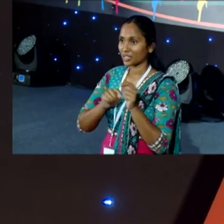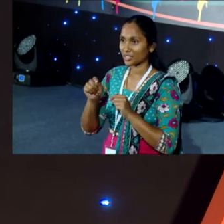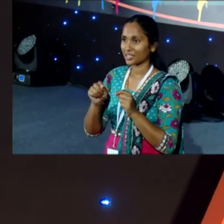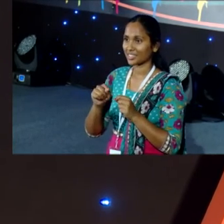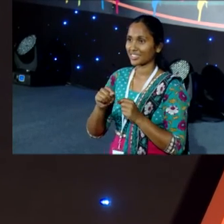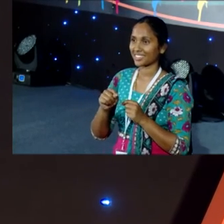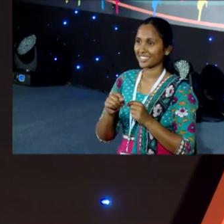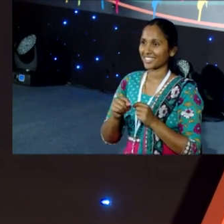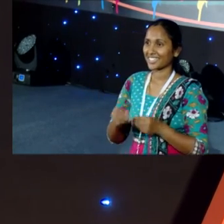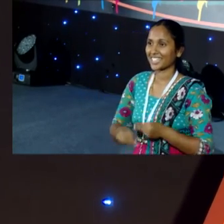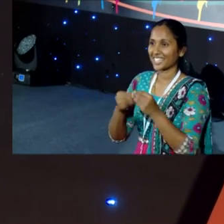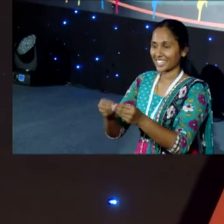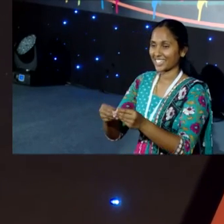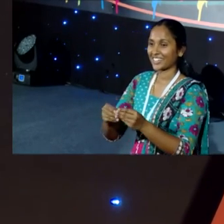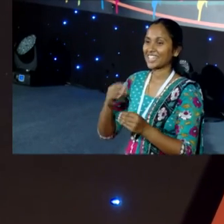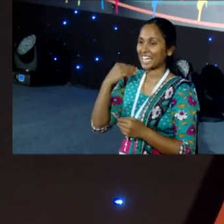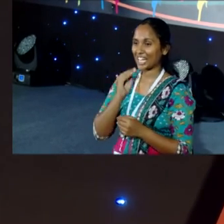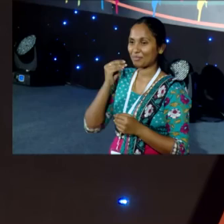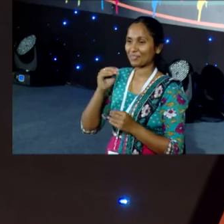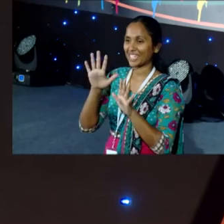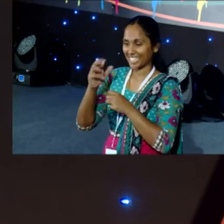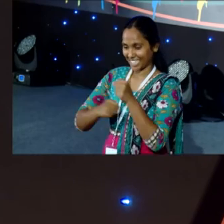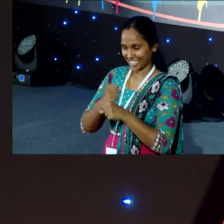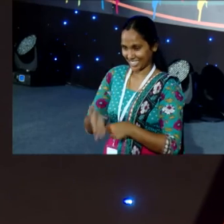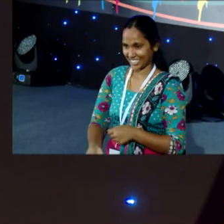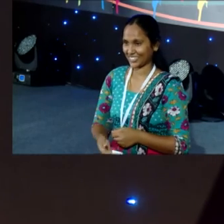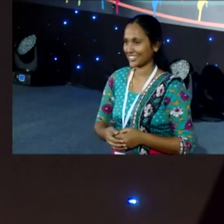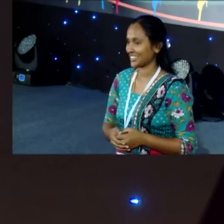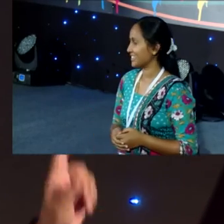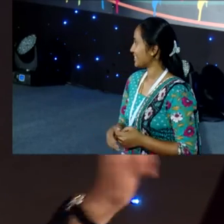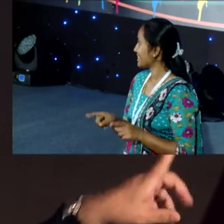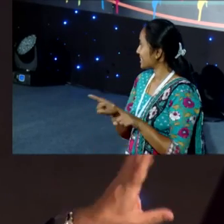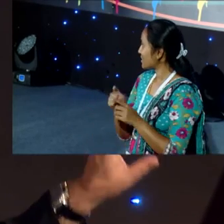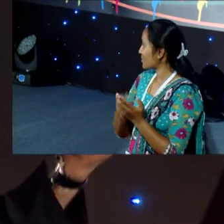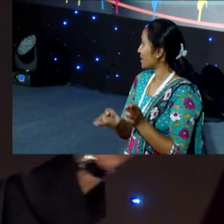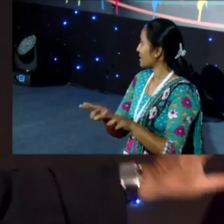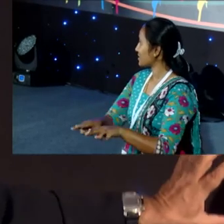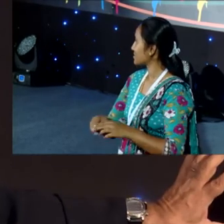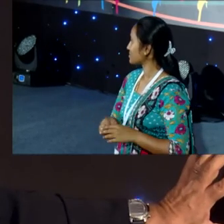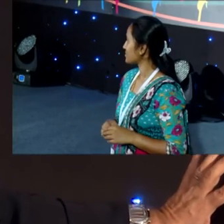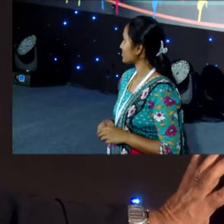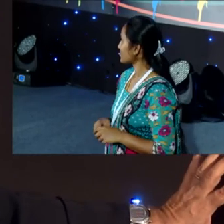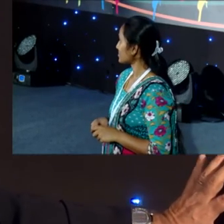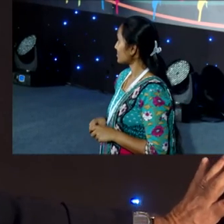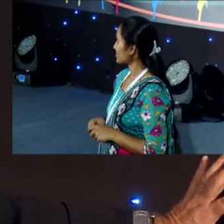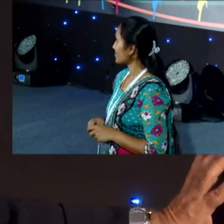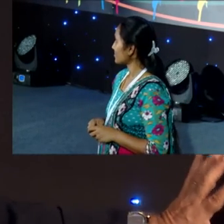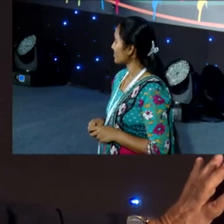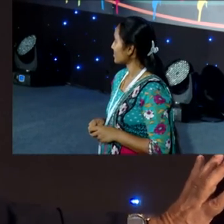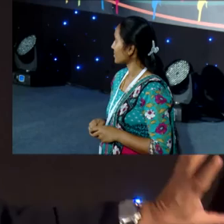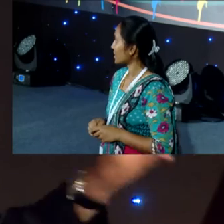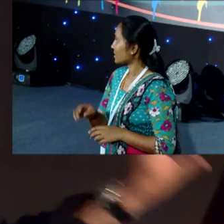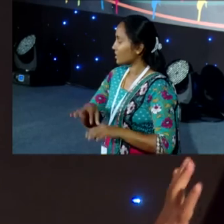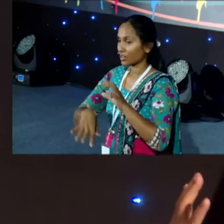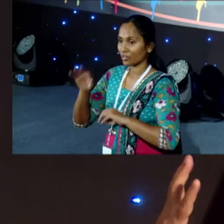will be Cadbury's 10 years from now. And that's exactly what happened with this film. So I'm going to just show you that one film to find